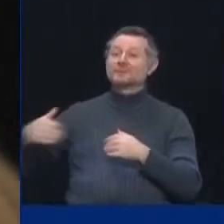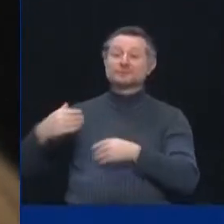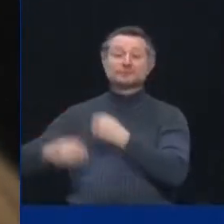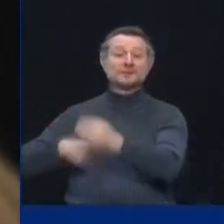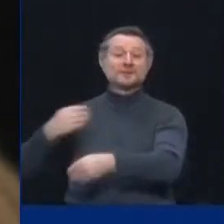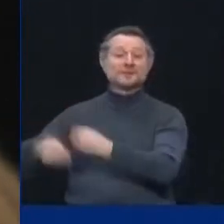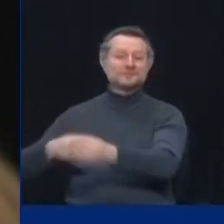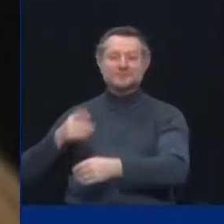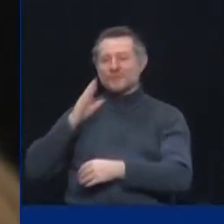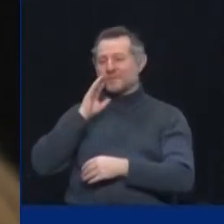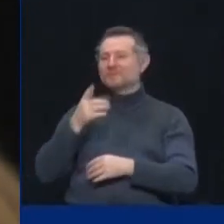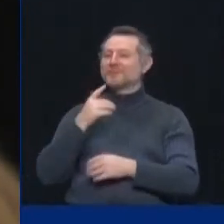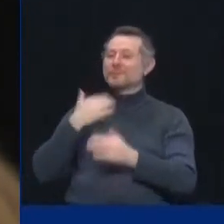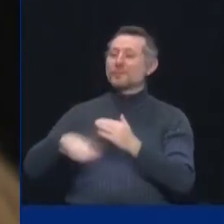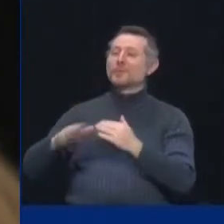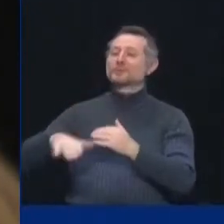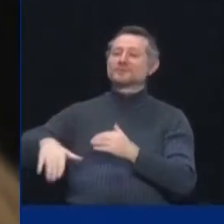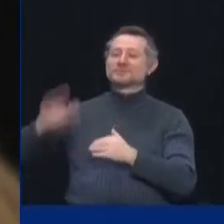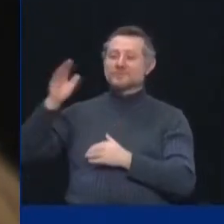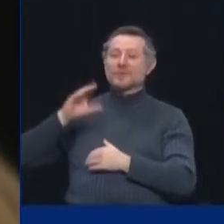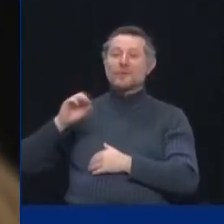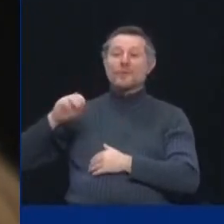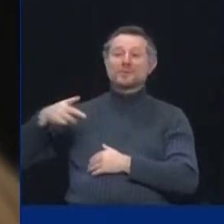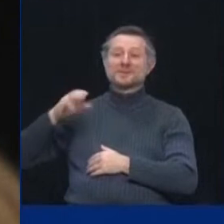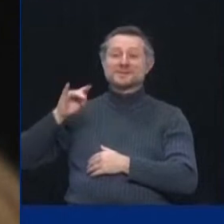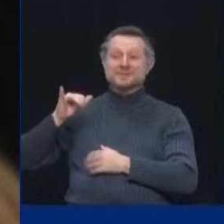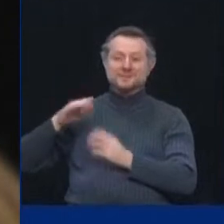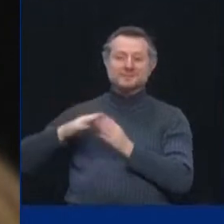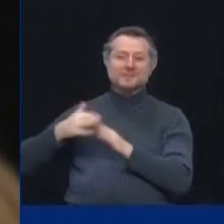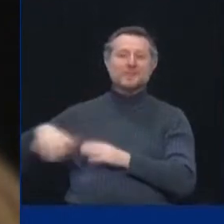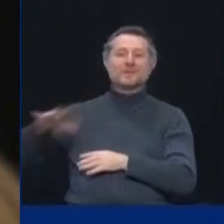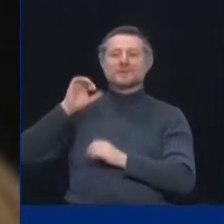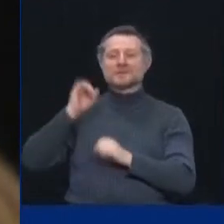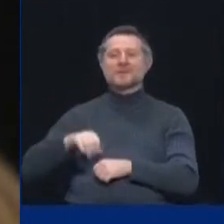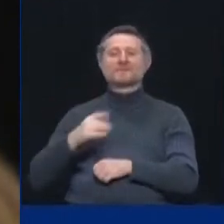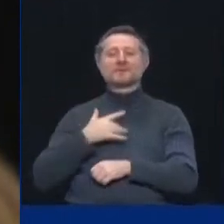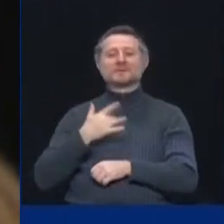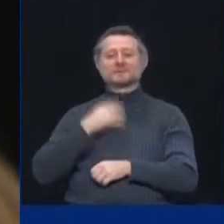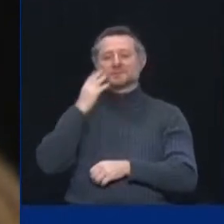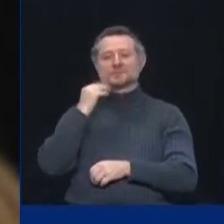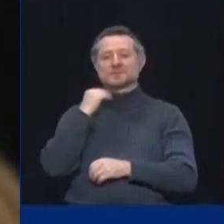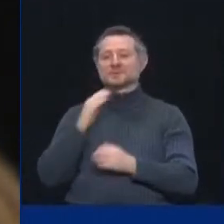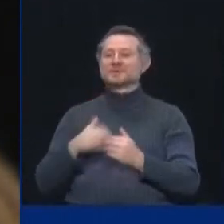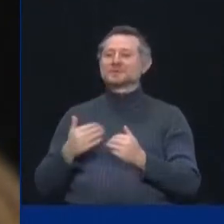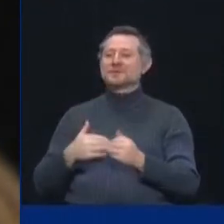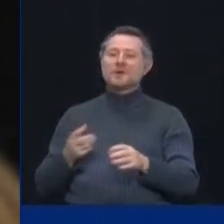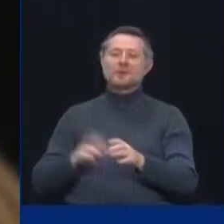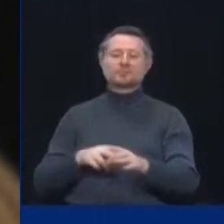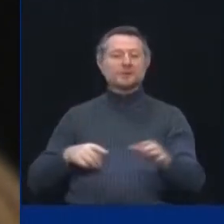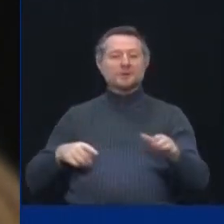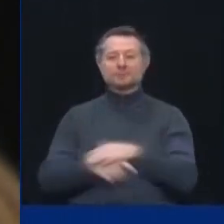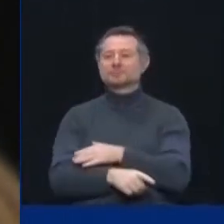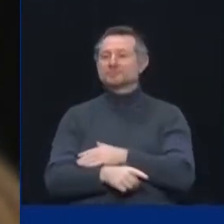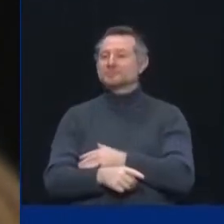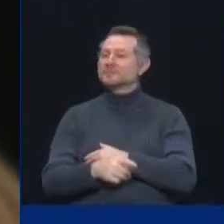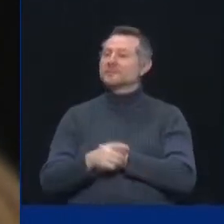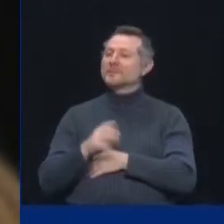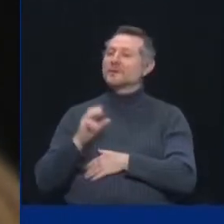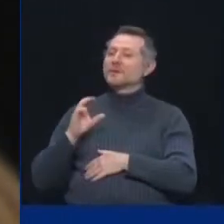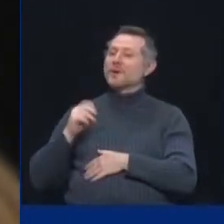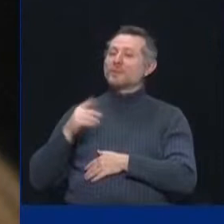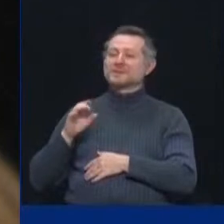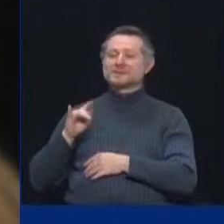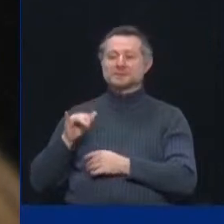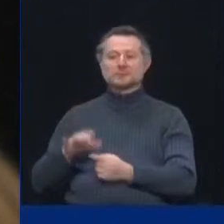growing up in Co-op City are going to be able to have that same access. Co-op City is incredibly unique. The